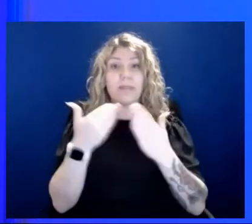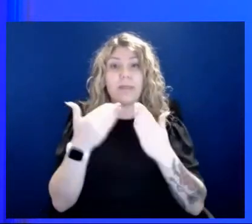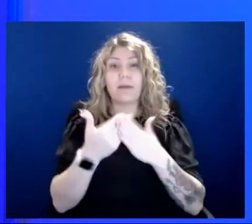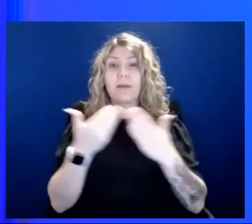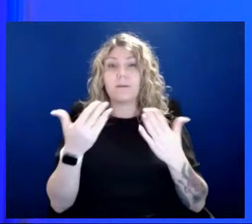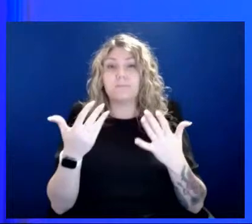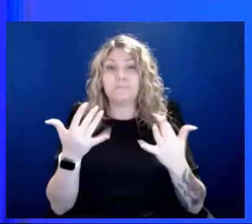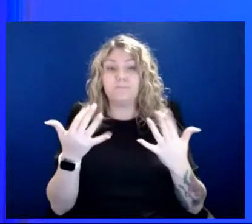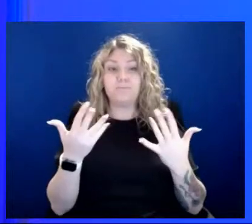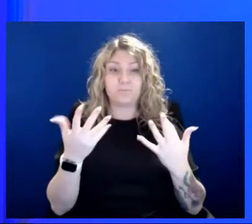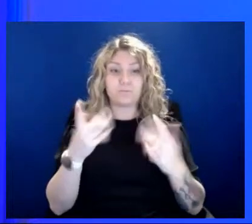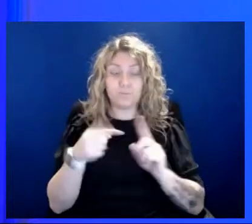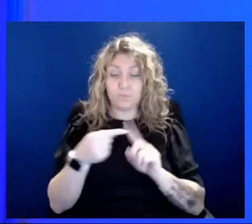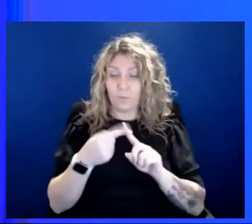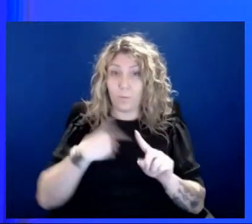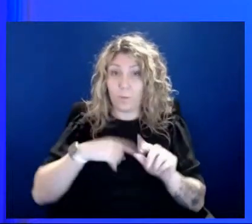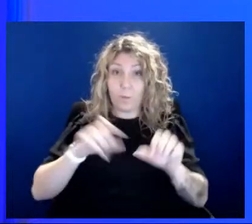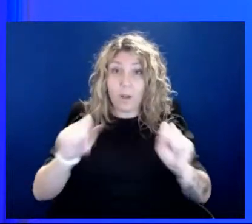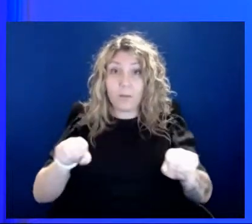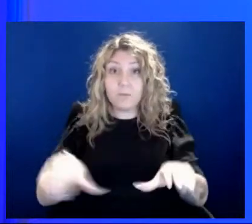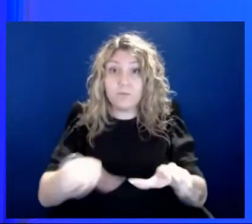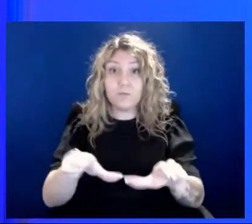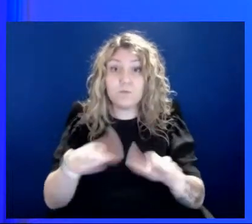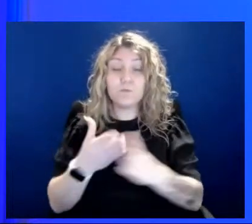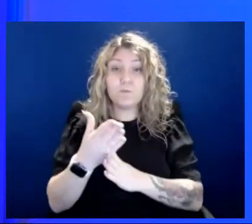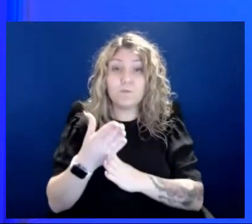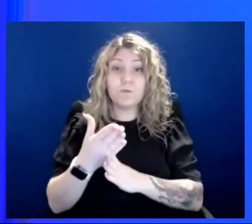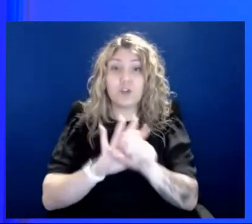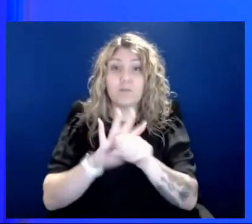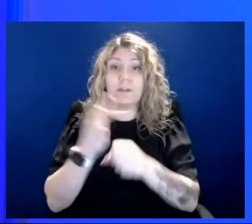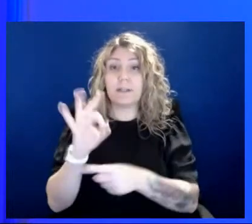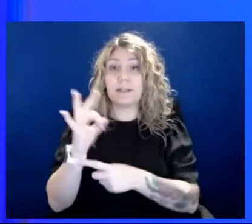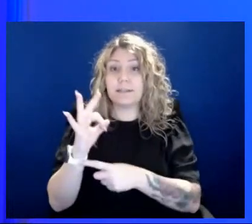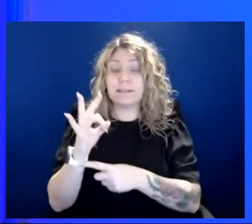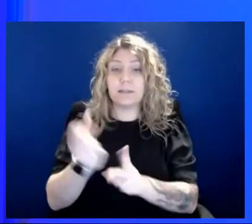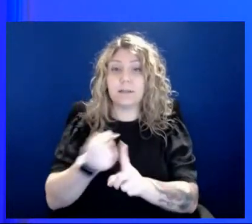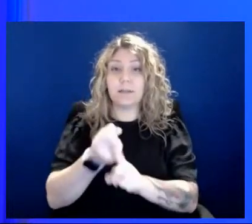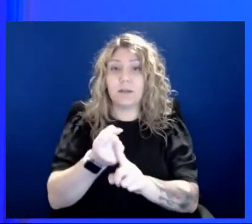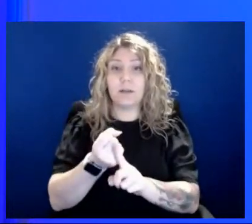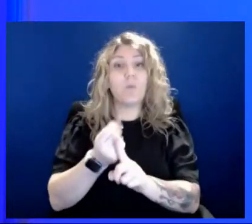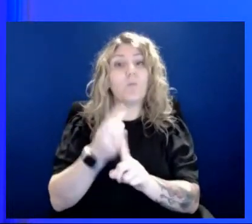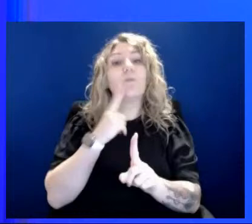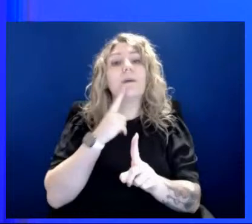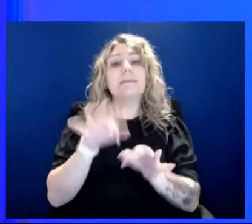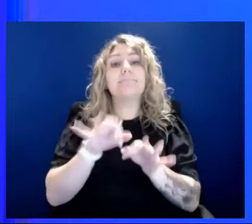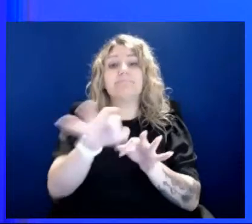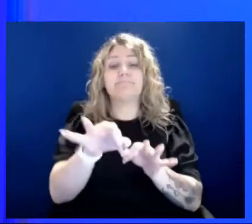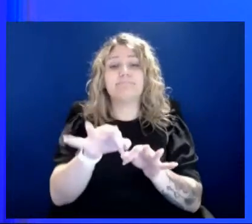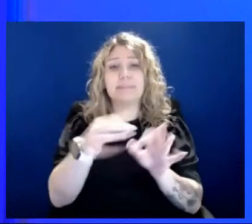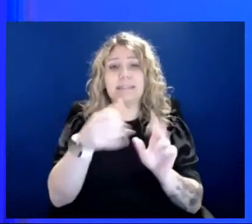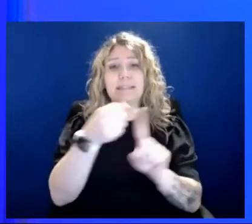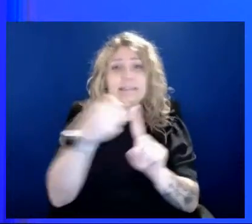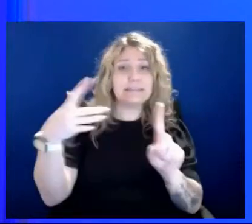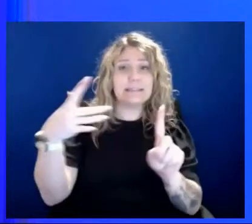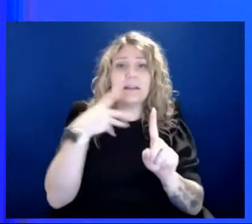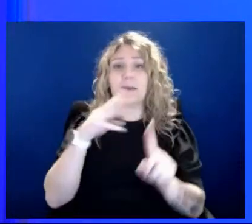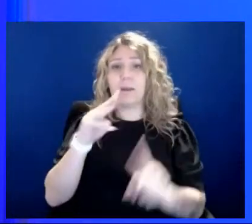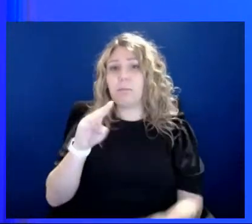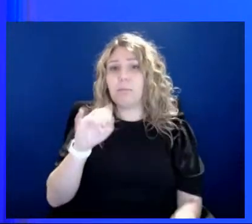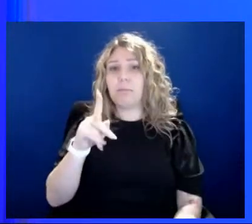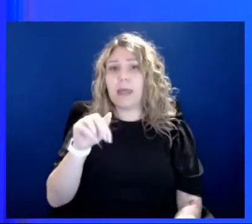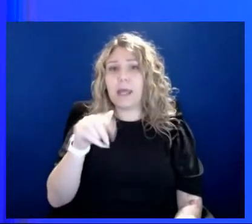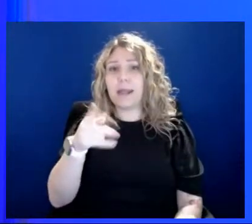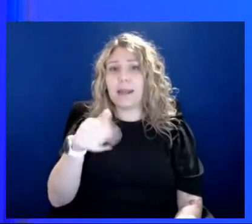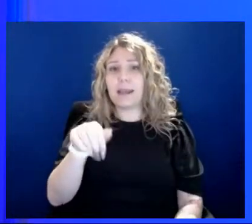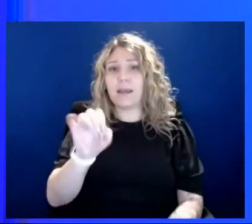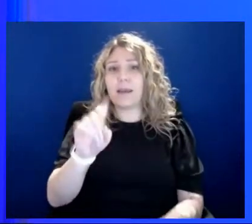we were able to do through the COVID-19 pandemic is actually extend Medicaid service to cover the postpartum period for a year, which